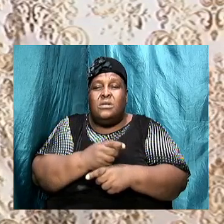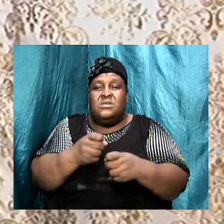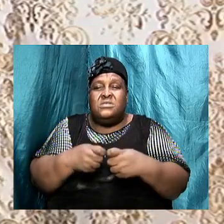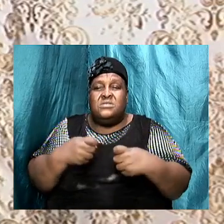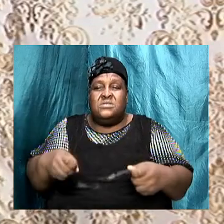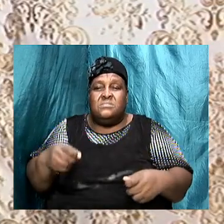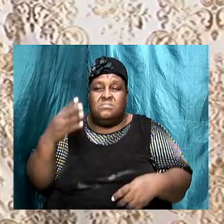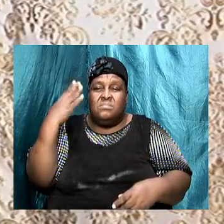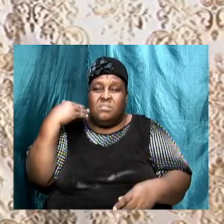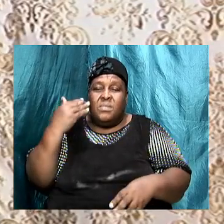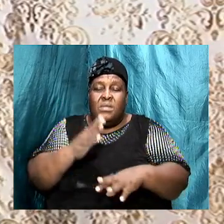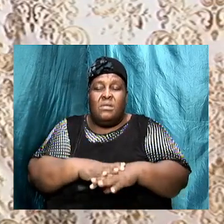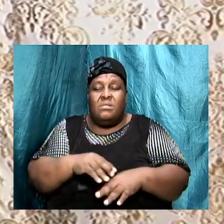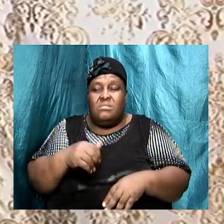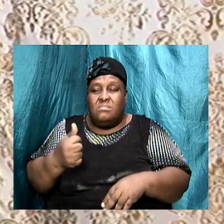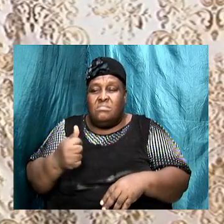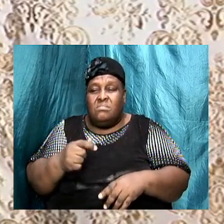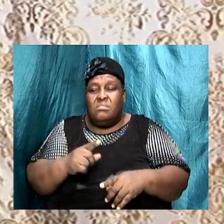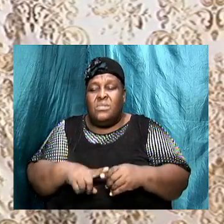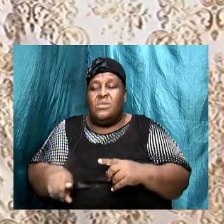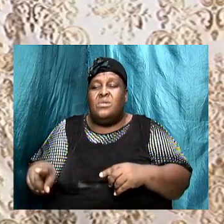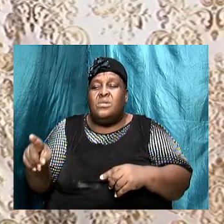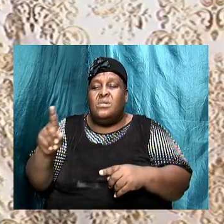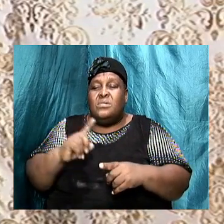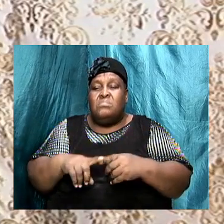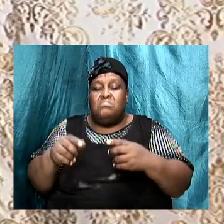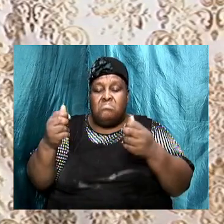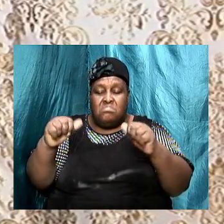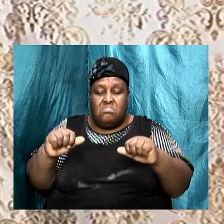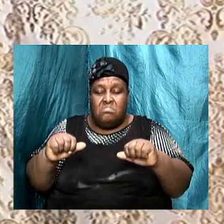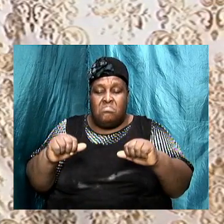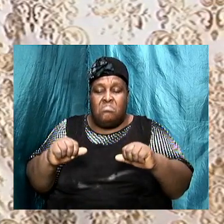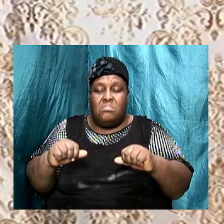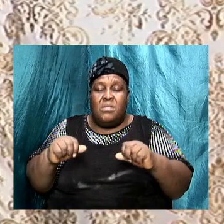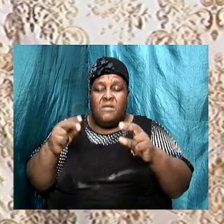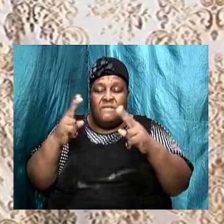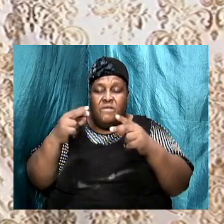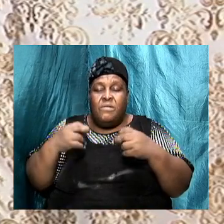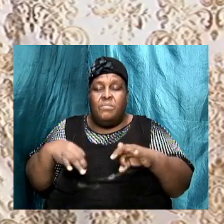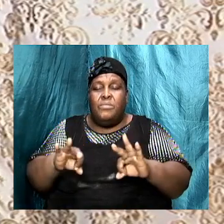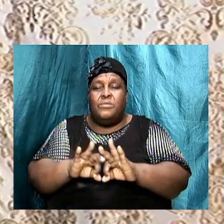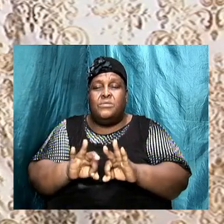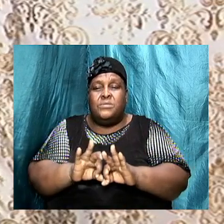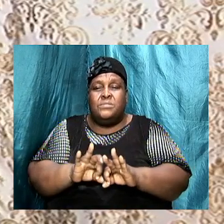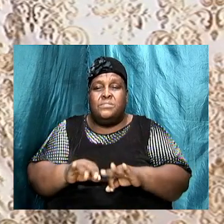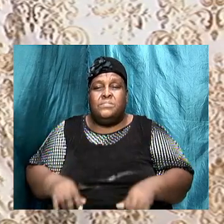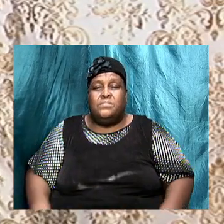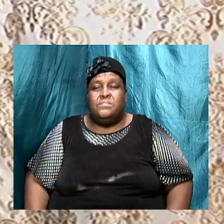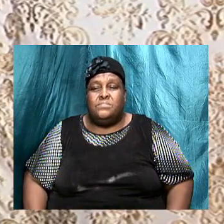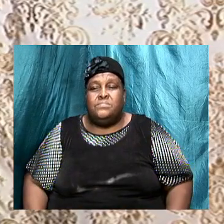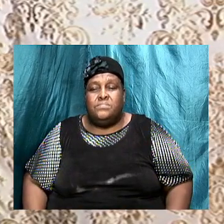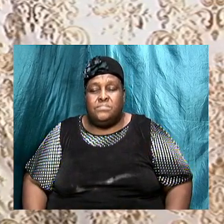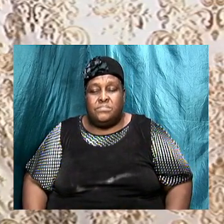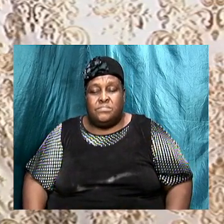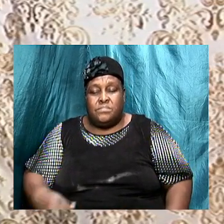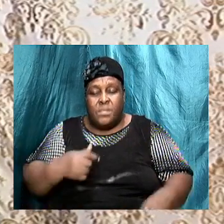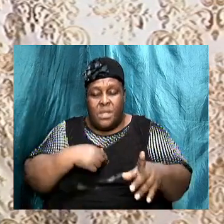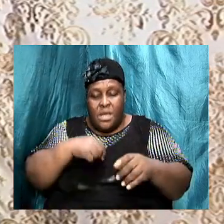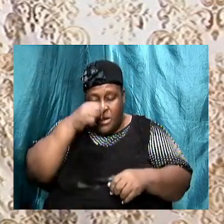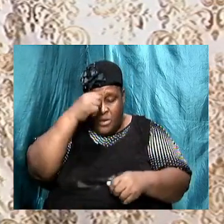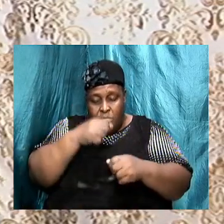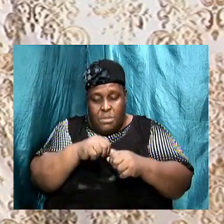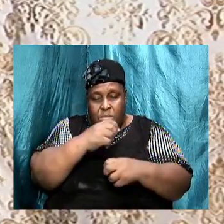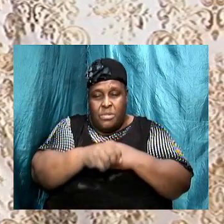others to the extent possible. Very important. I remember years ago as a